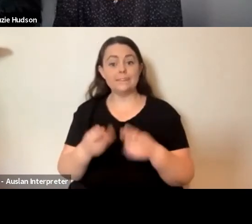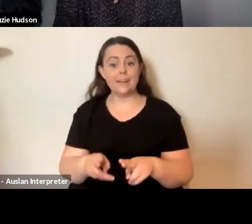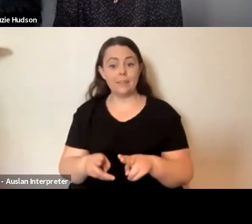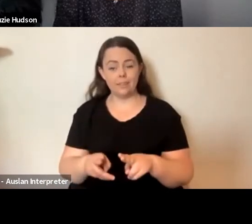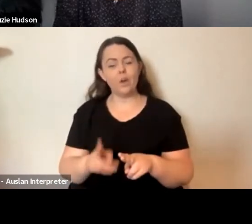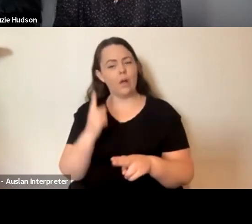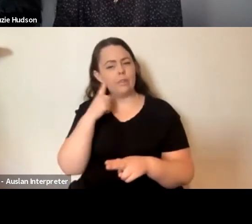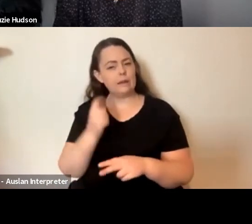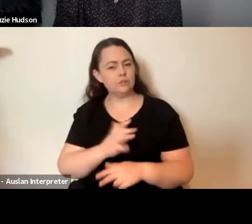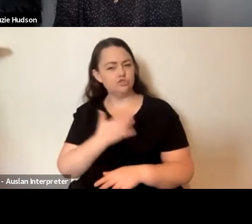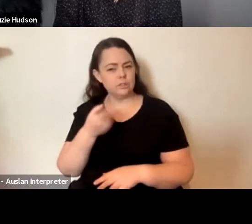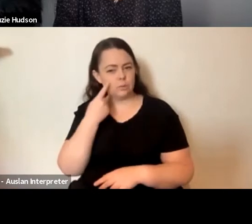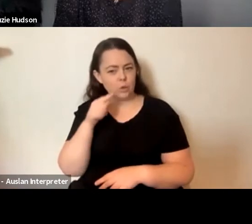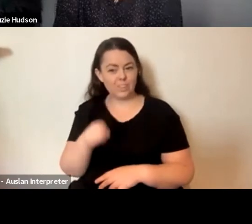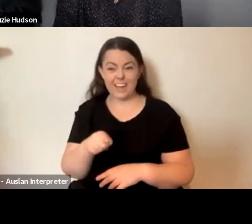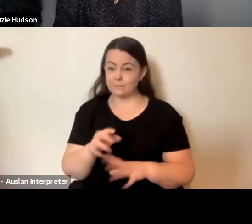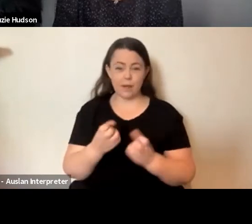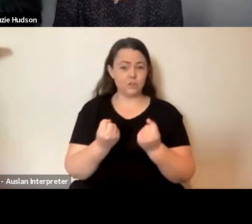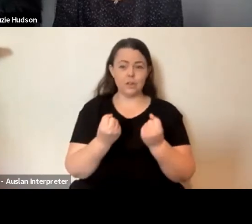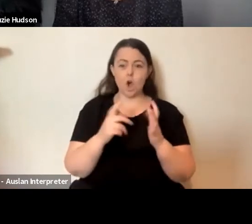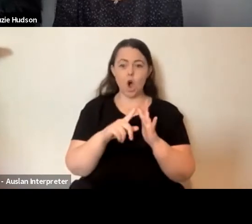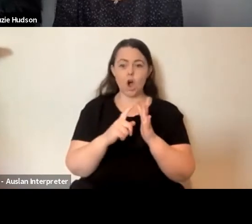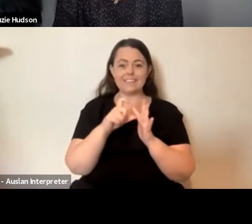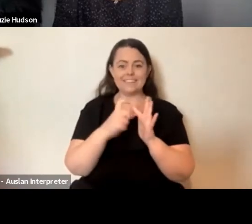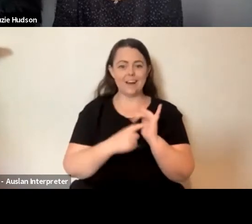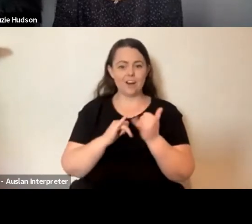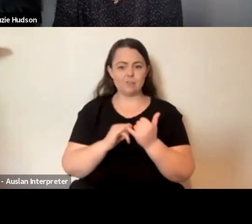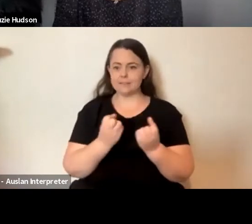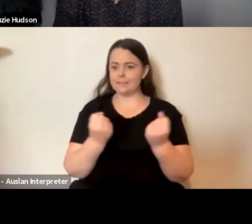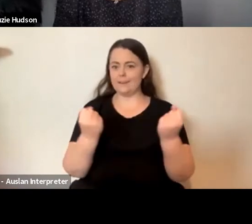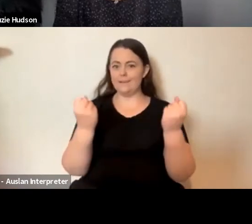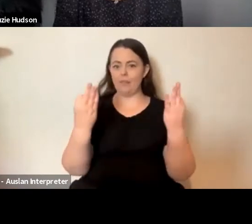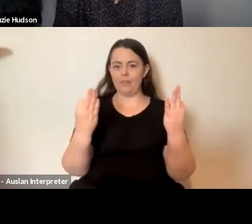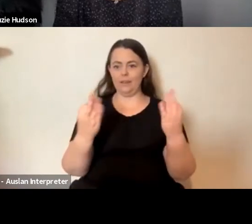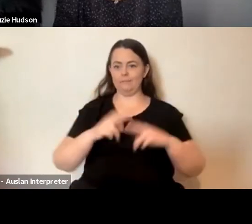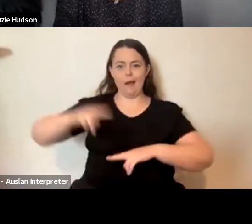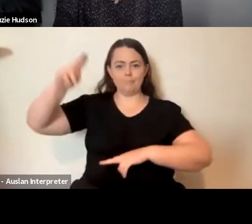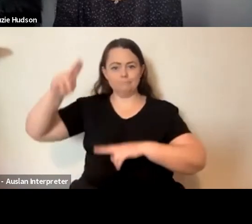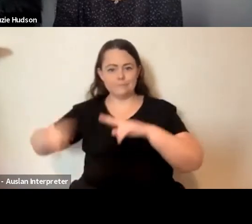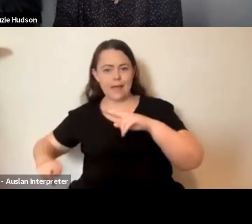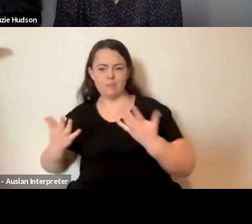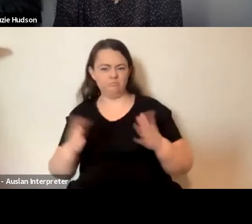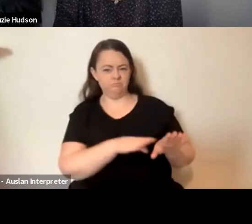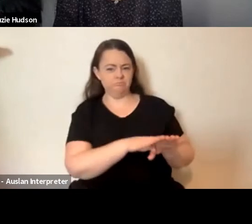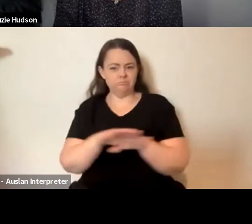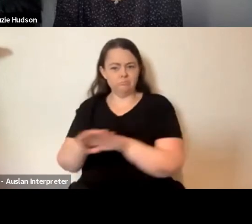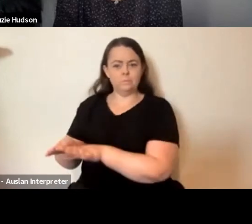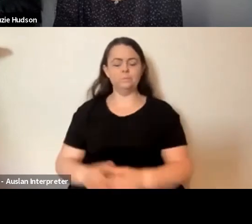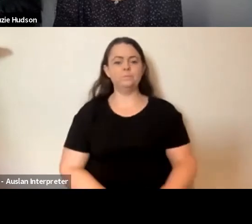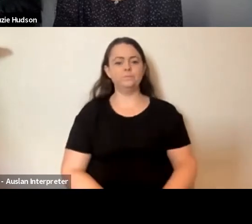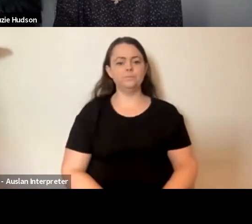kind of detections that from the IDRS. Thank you. And Rachel, I think the next one is